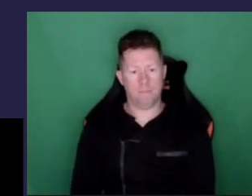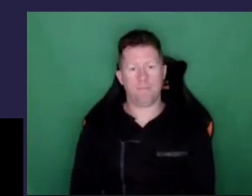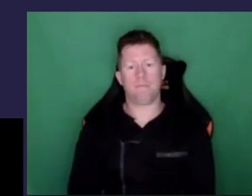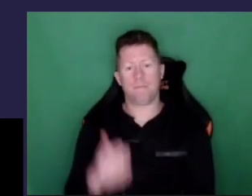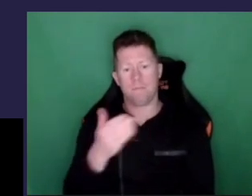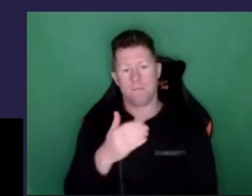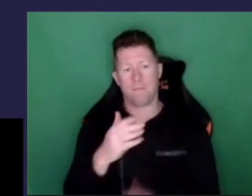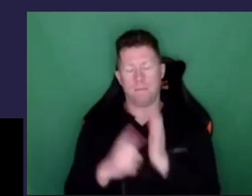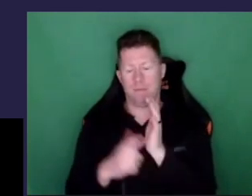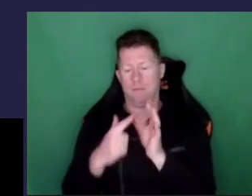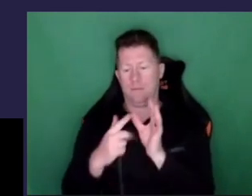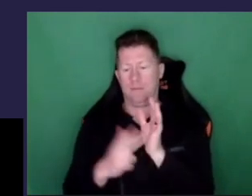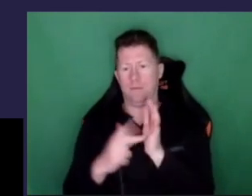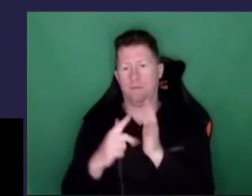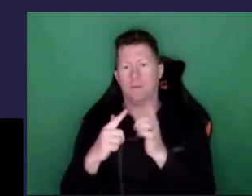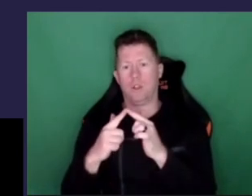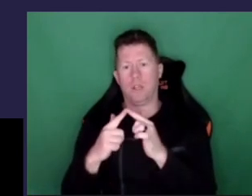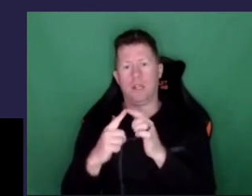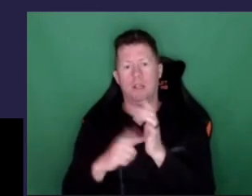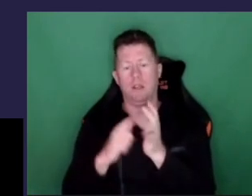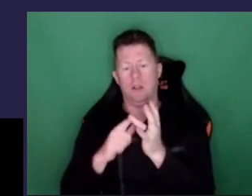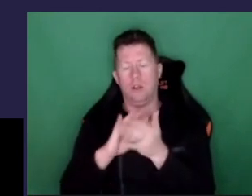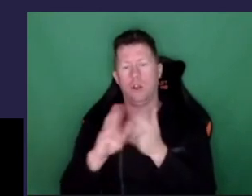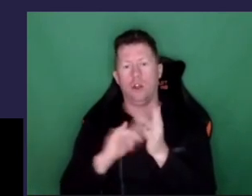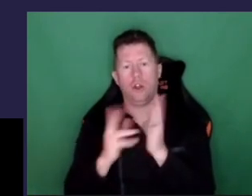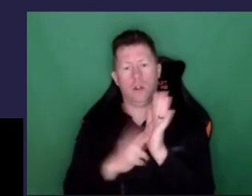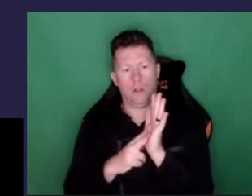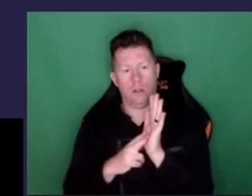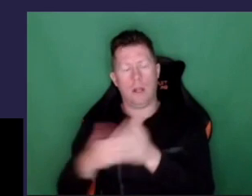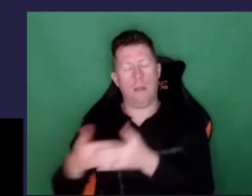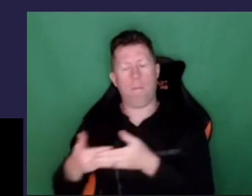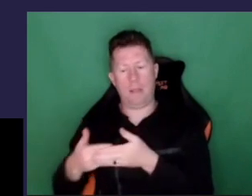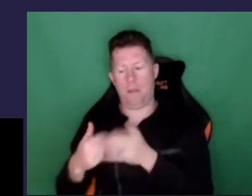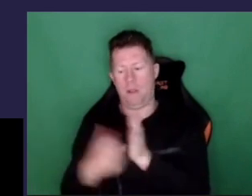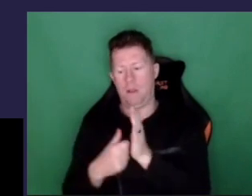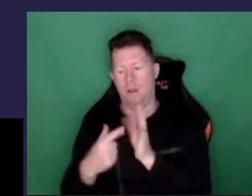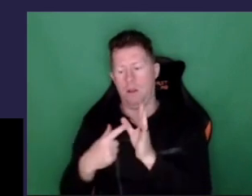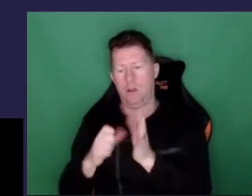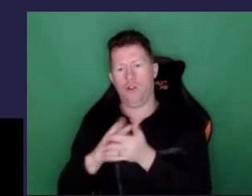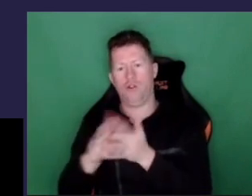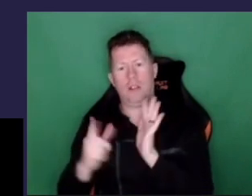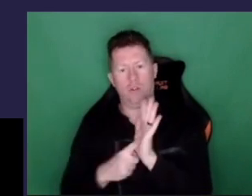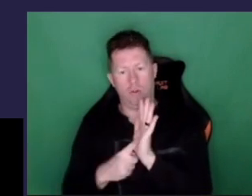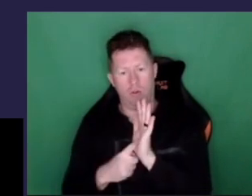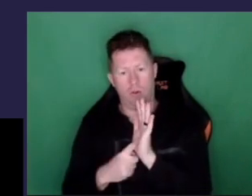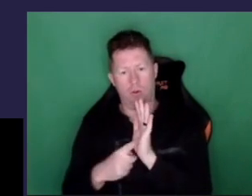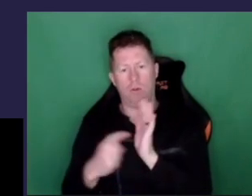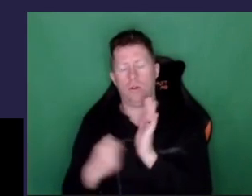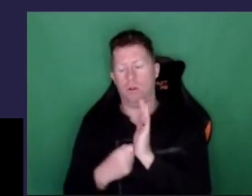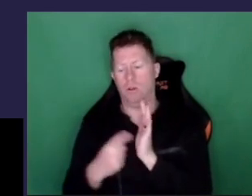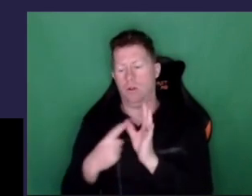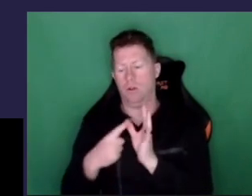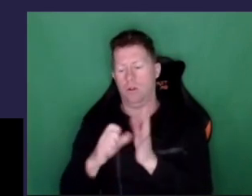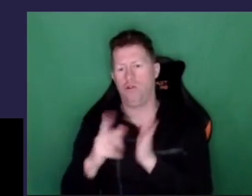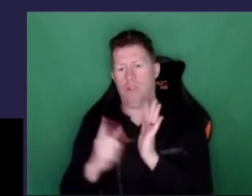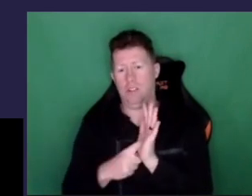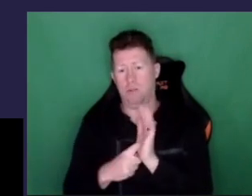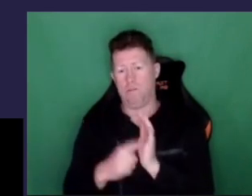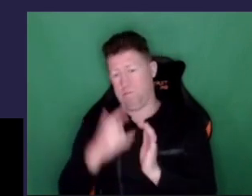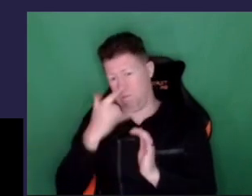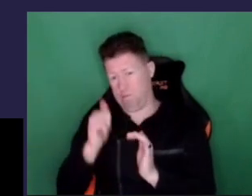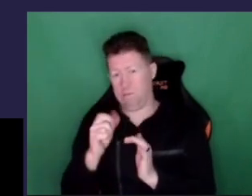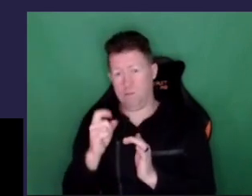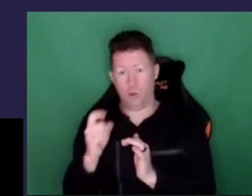This is Janie Johnson and a little girl named Rachel. Rachel was unfortunately beaten almost to death by